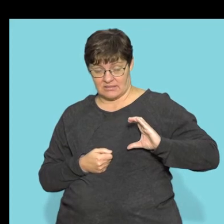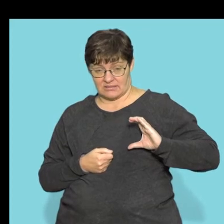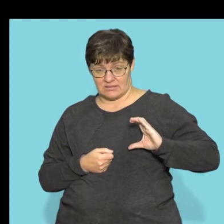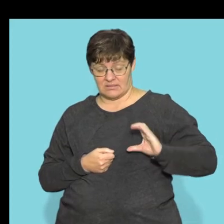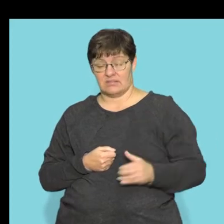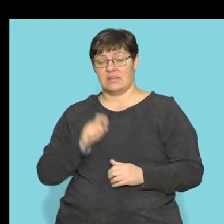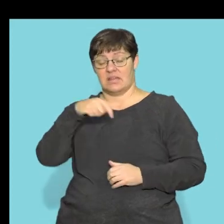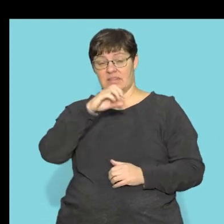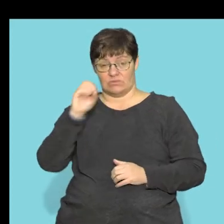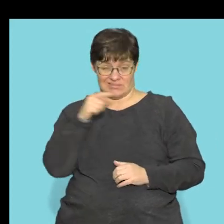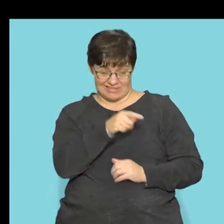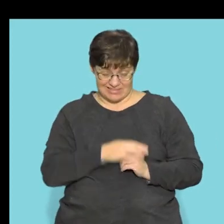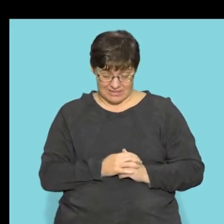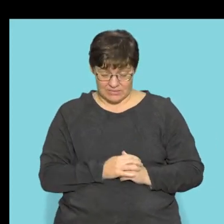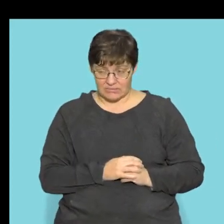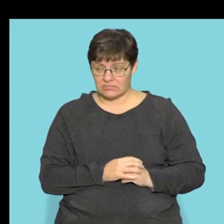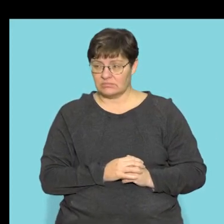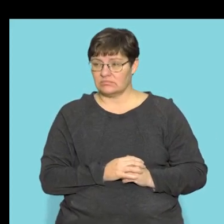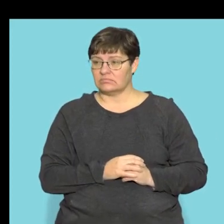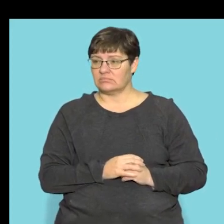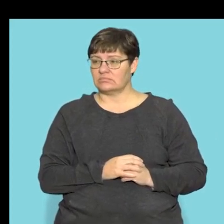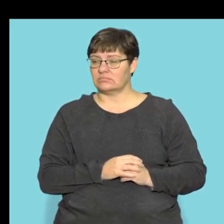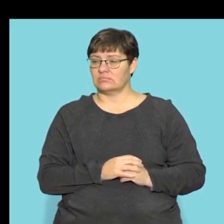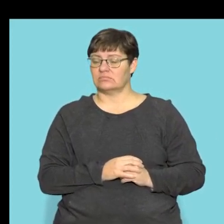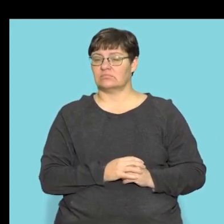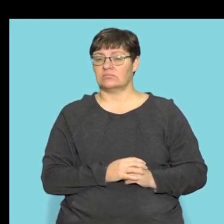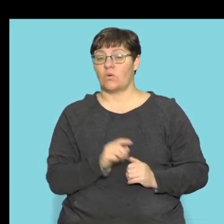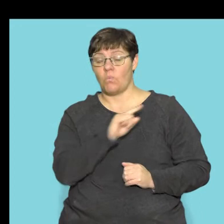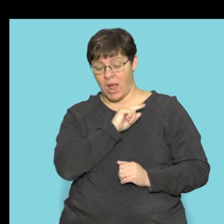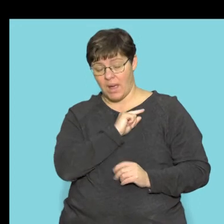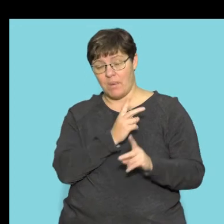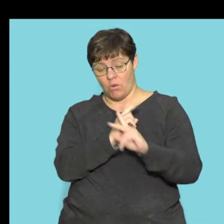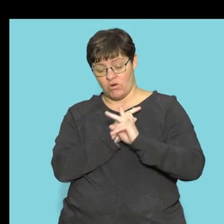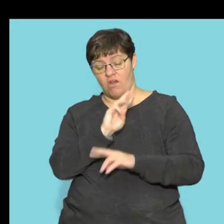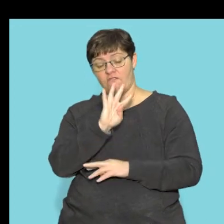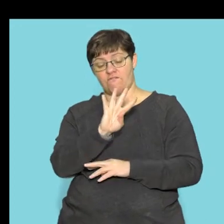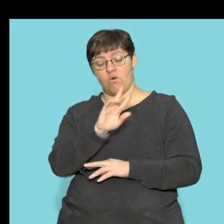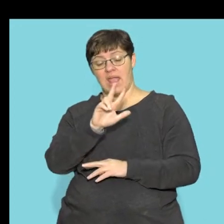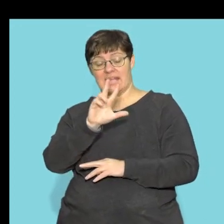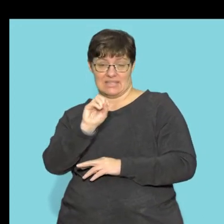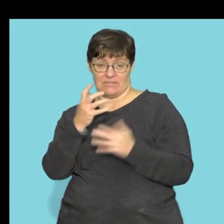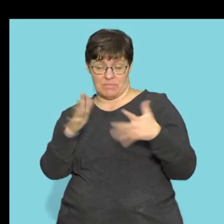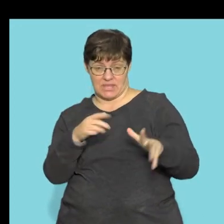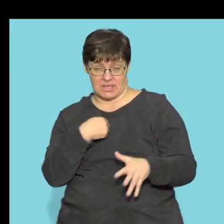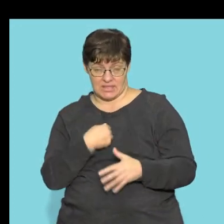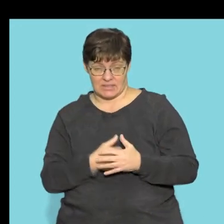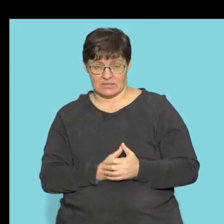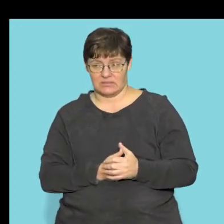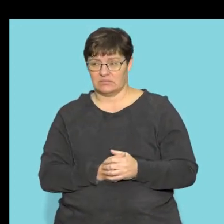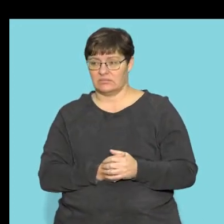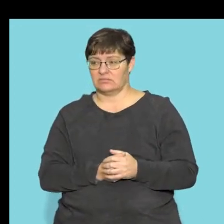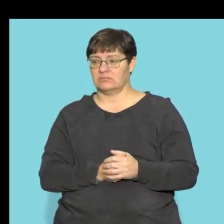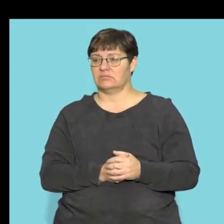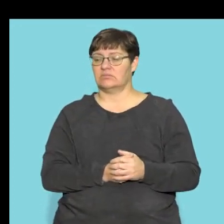is the loan amount that I took from the bank. So remember, I borrowed 480, right?